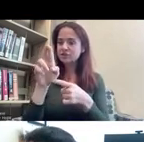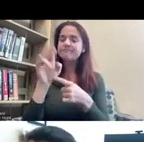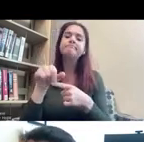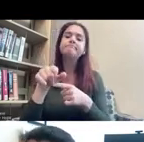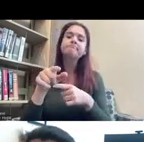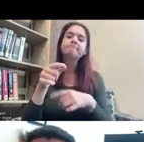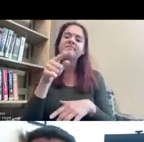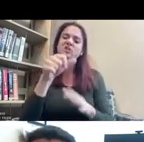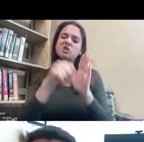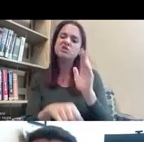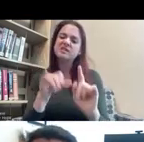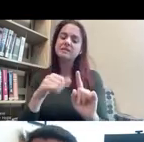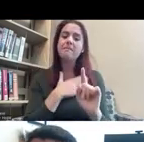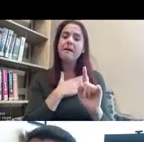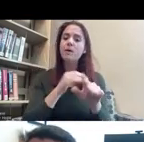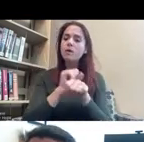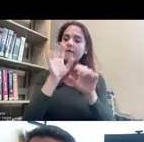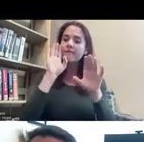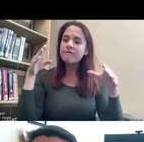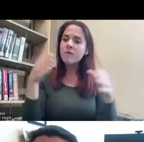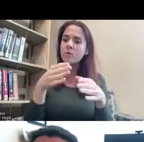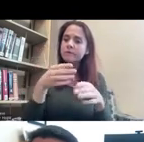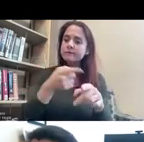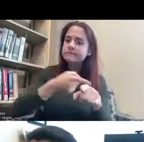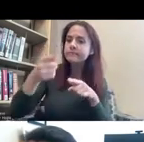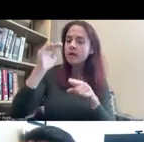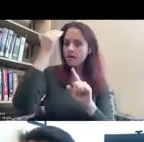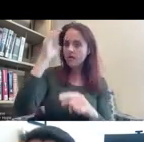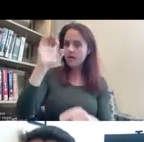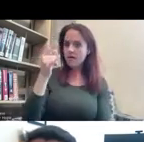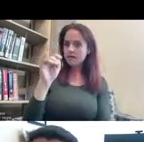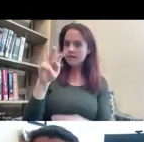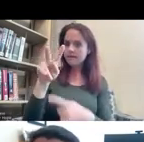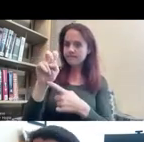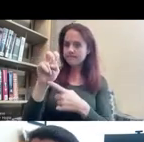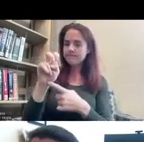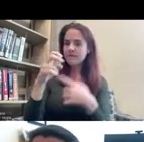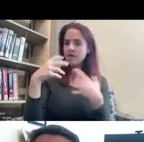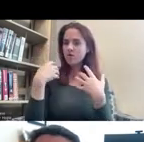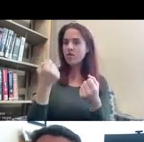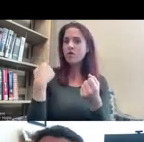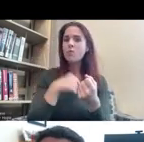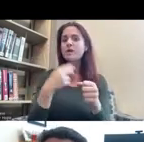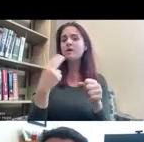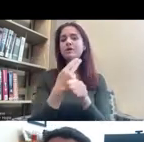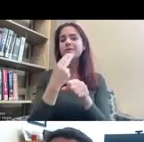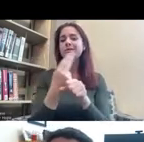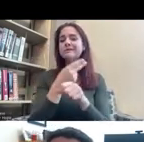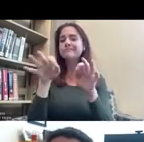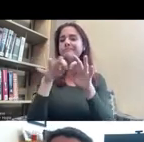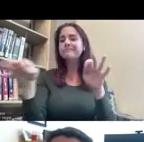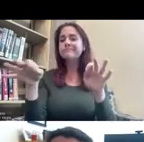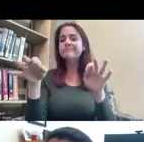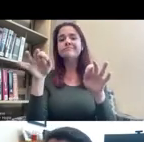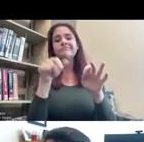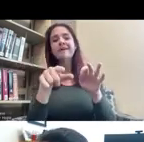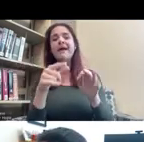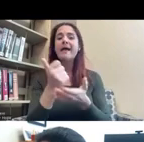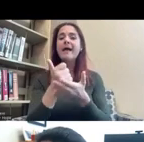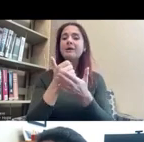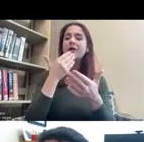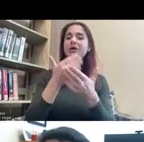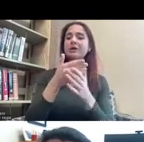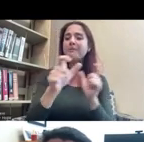I mentioned, my work focuses on cognitive health. We really live by the motto of helping good people through